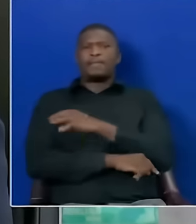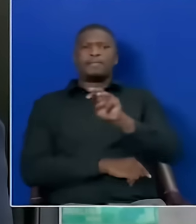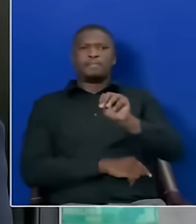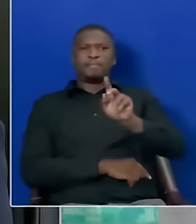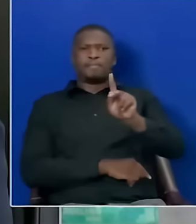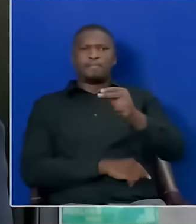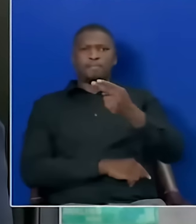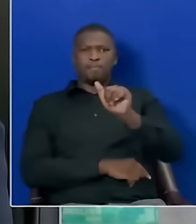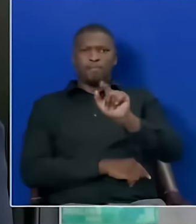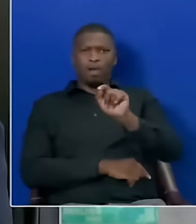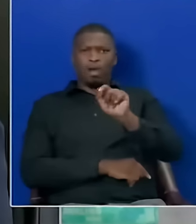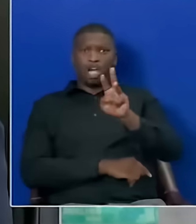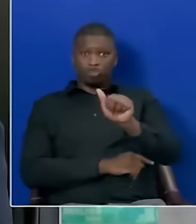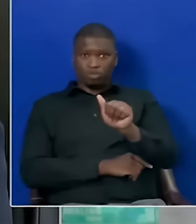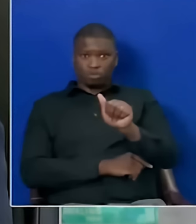and it was finalized.